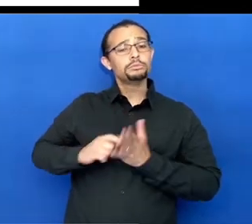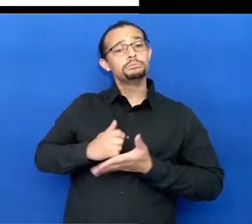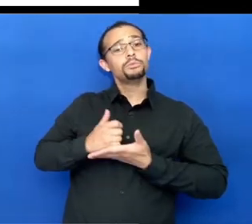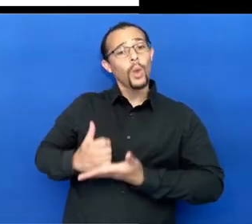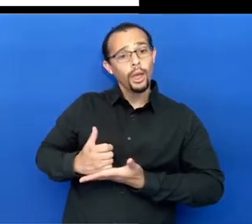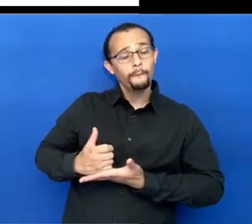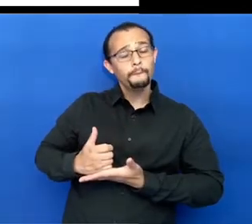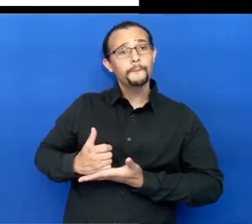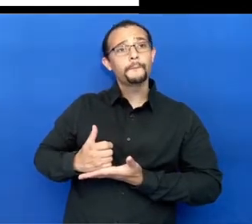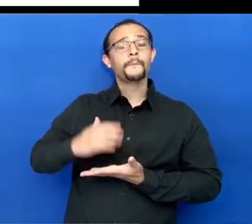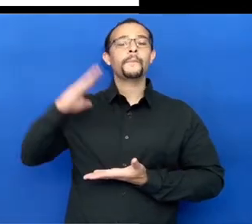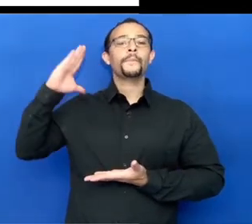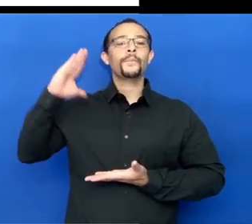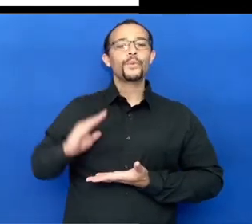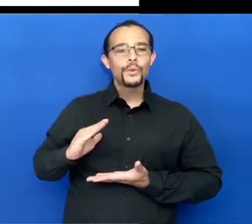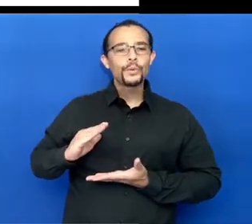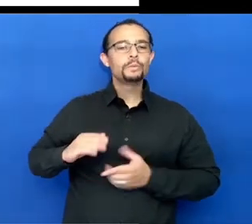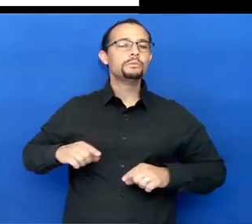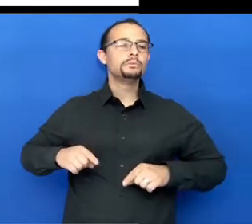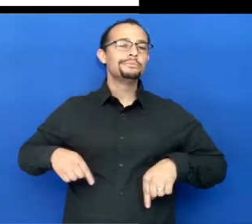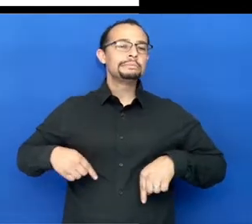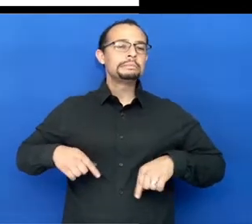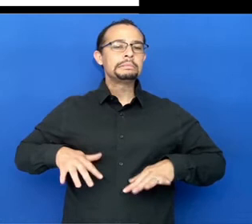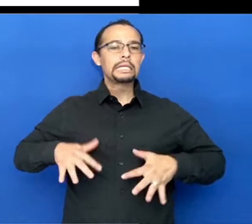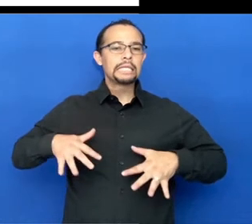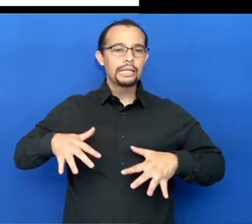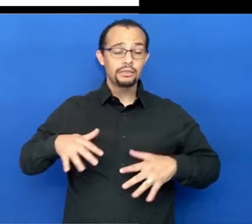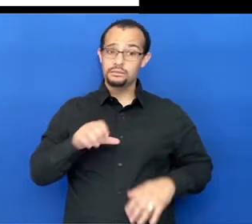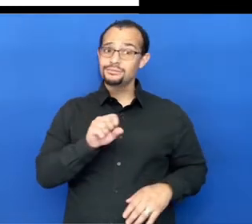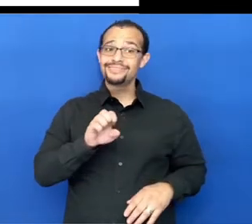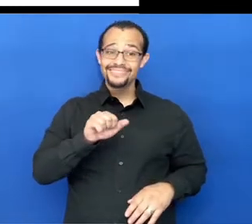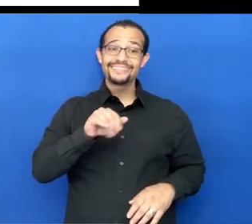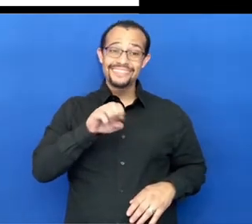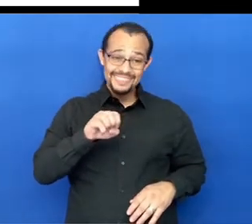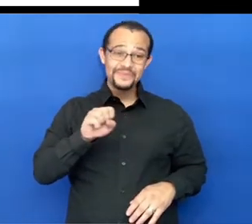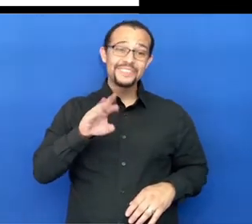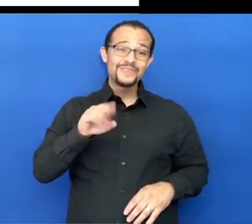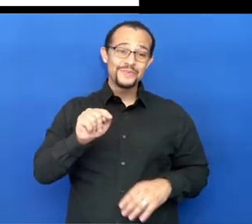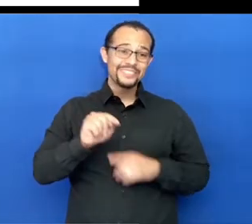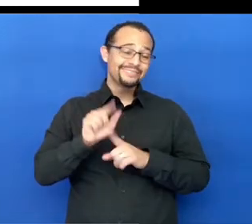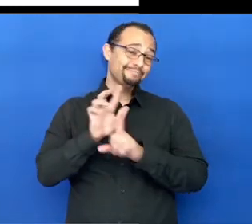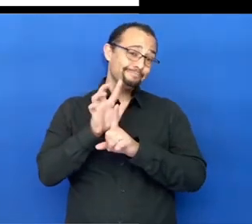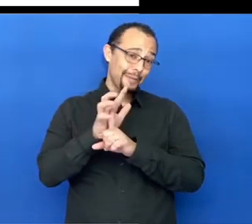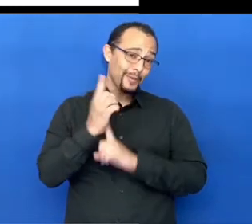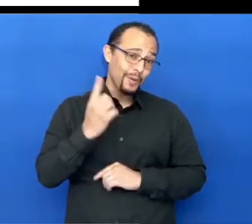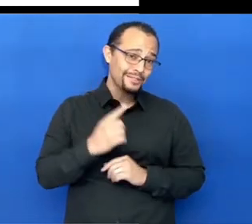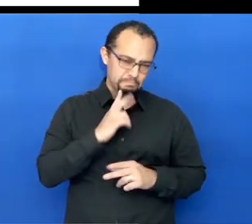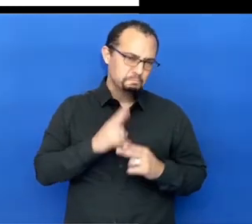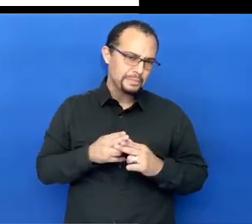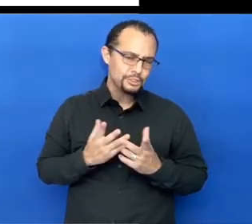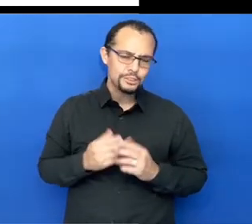apps. These are some that will assist with reducing anxiety as